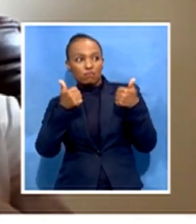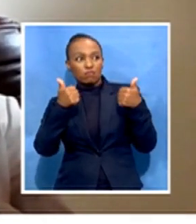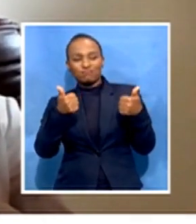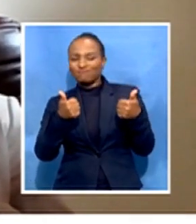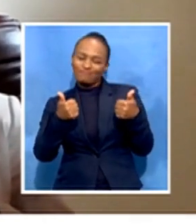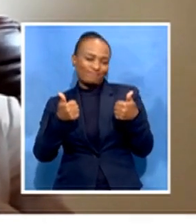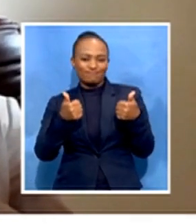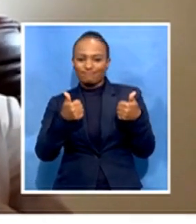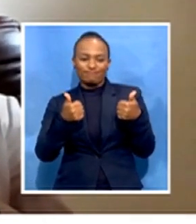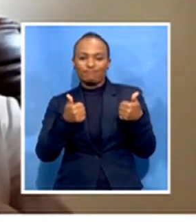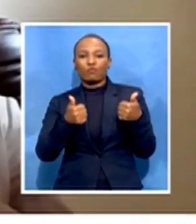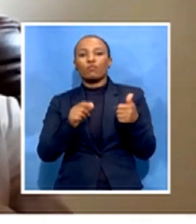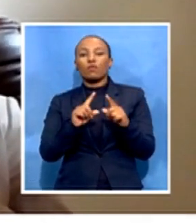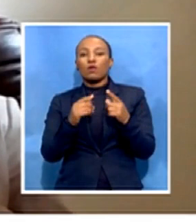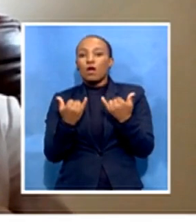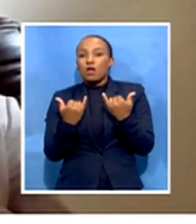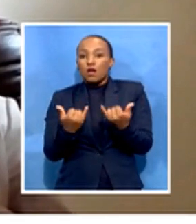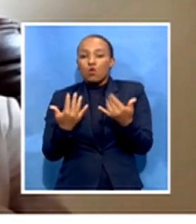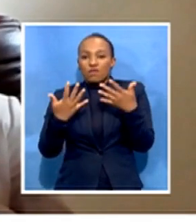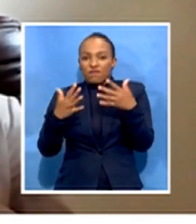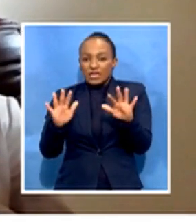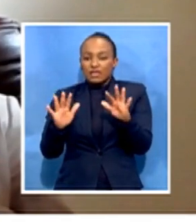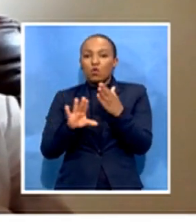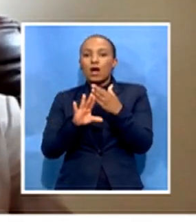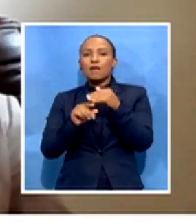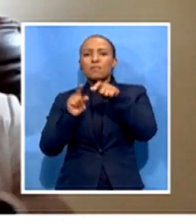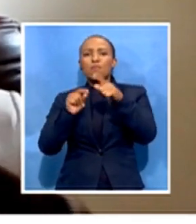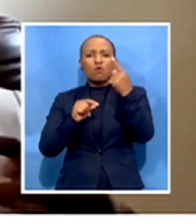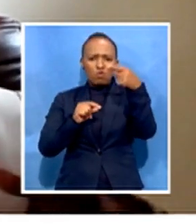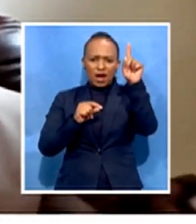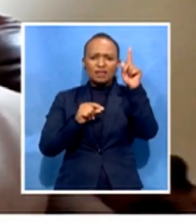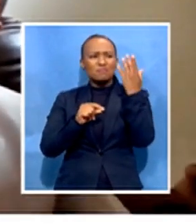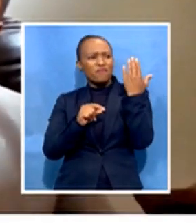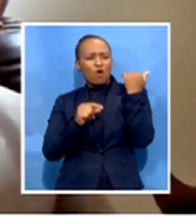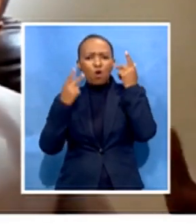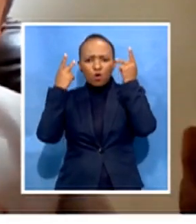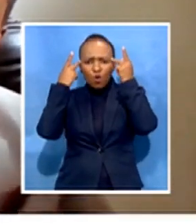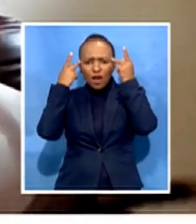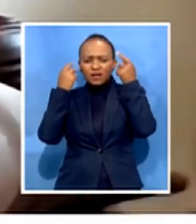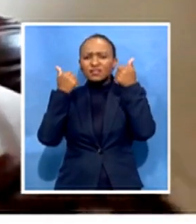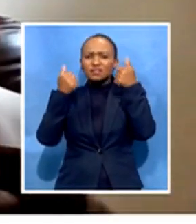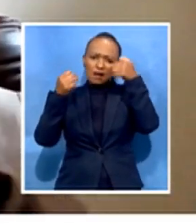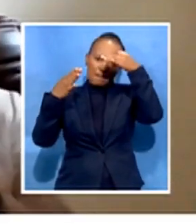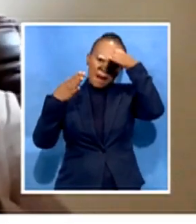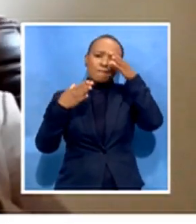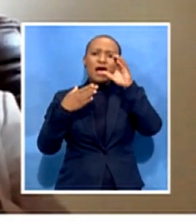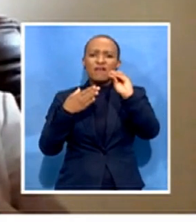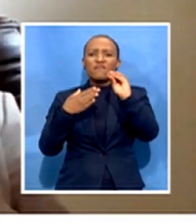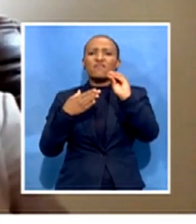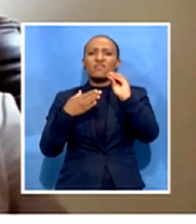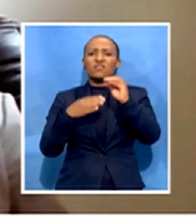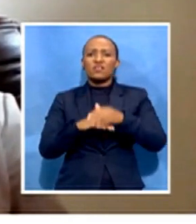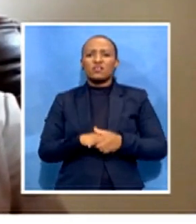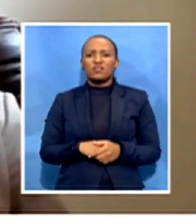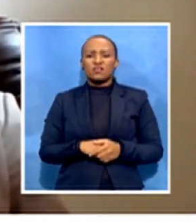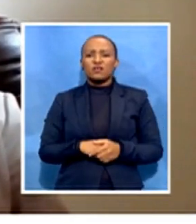of the right people who actually had the knowledge and expertise. I mean, just if you were to just move from the issue